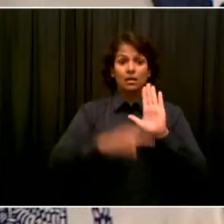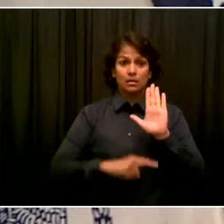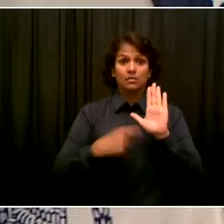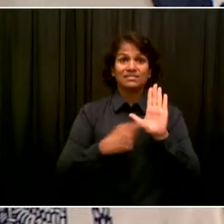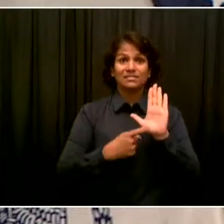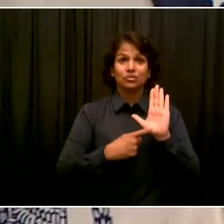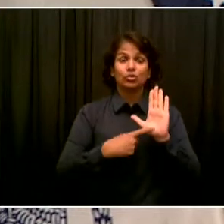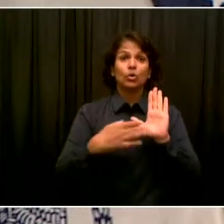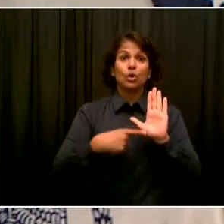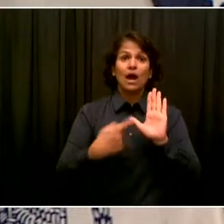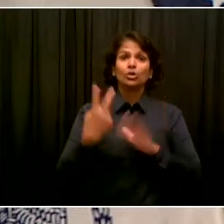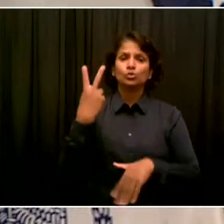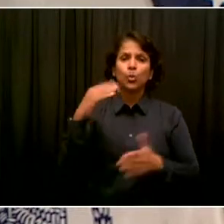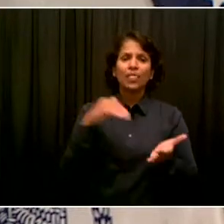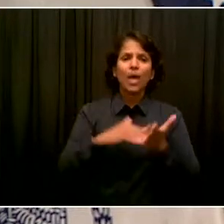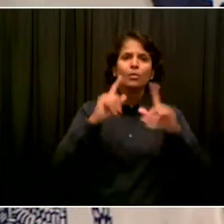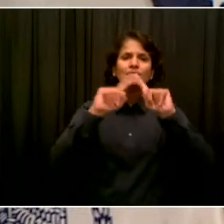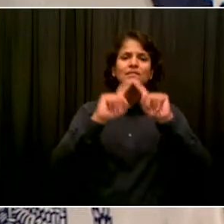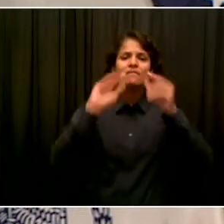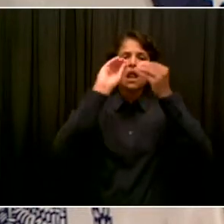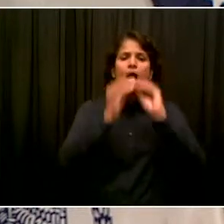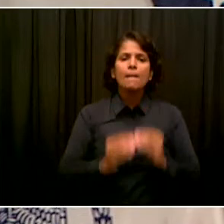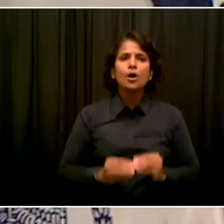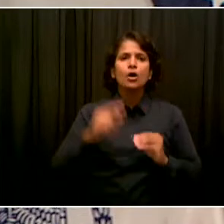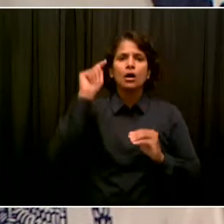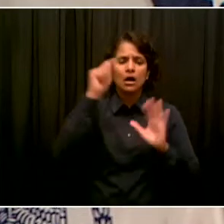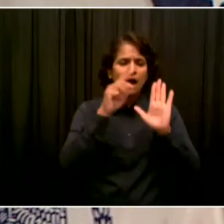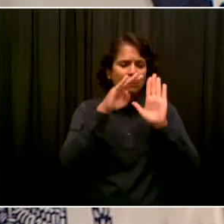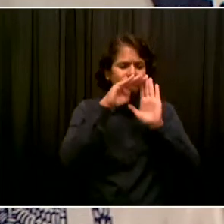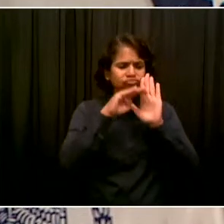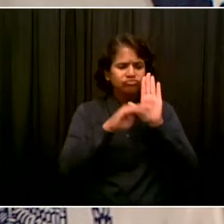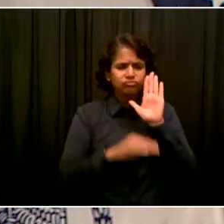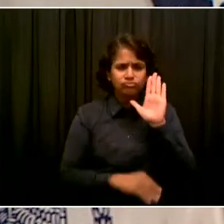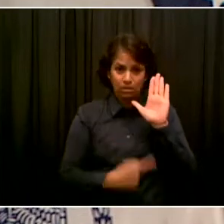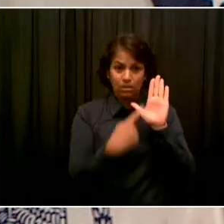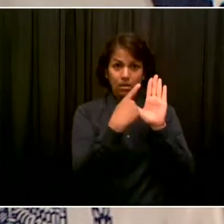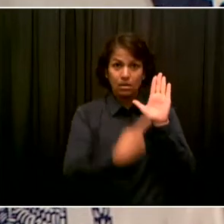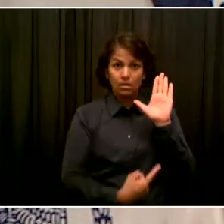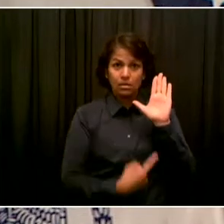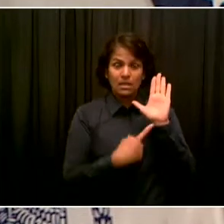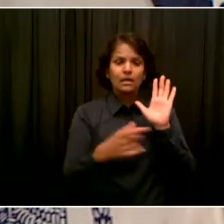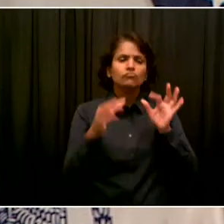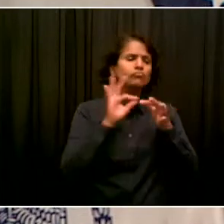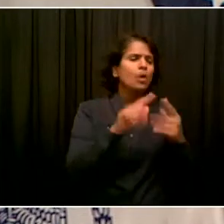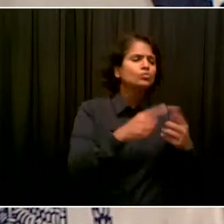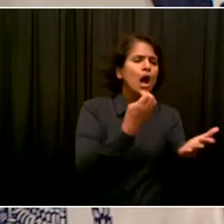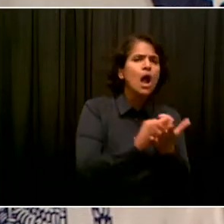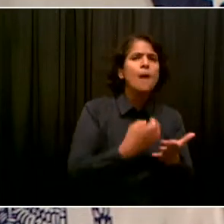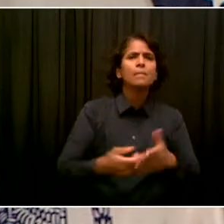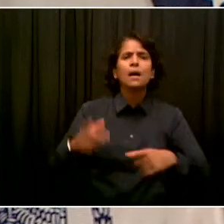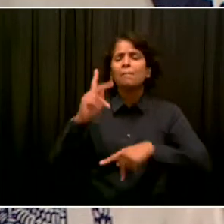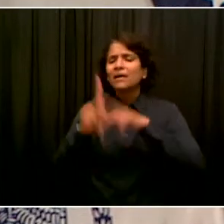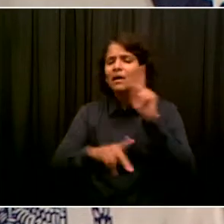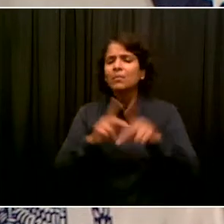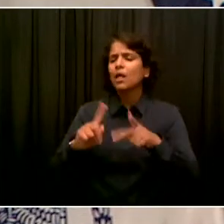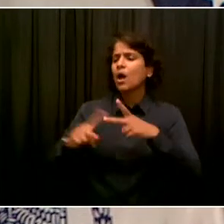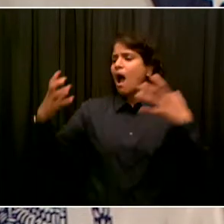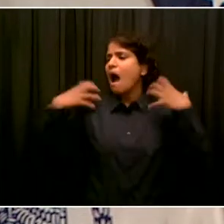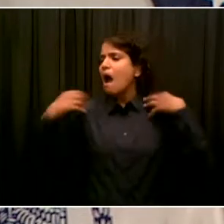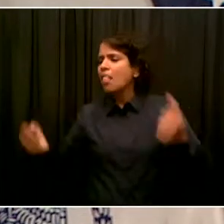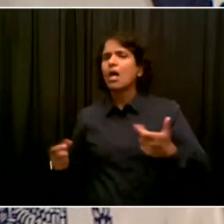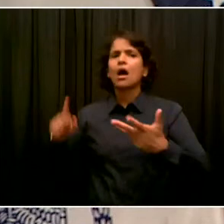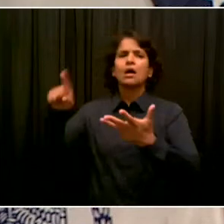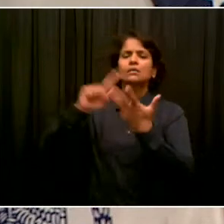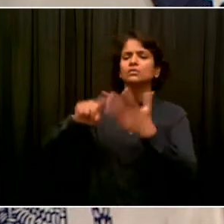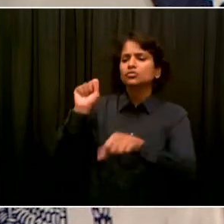economy, you name it. This is the last one we'll be doing in my administration, so it looks over the last 8 years. And I just want to give a couple of points because I think it's so